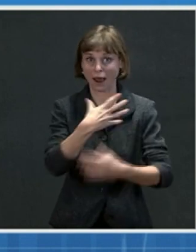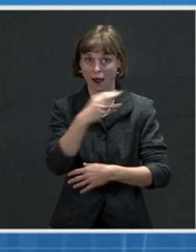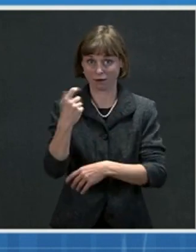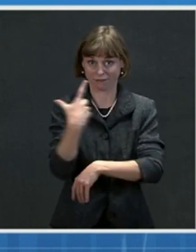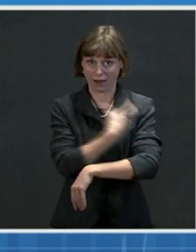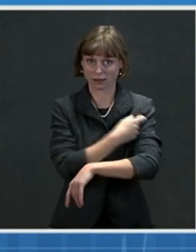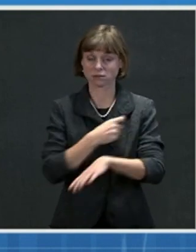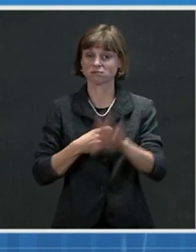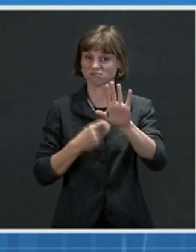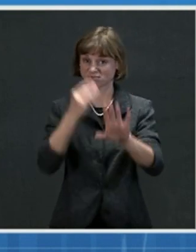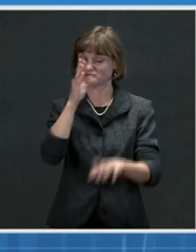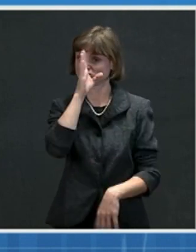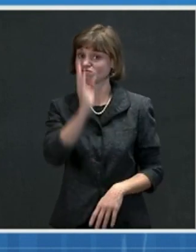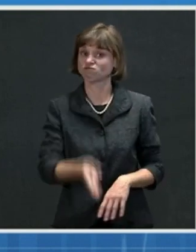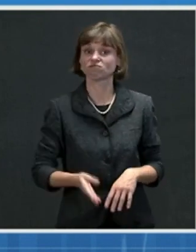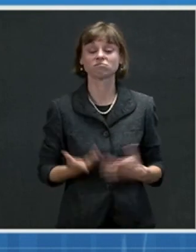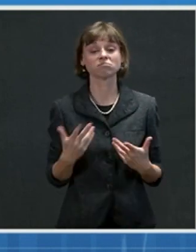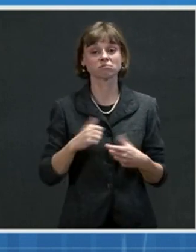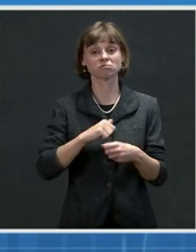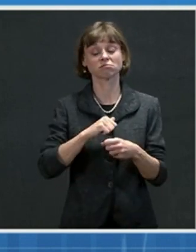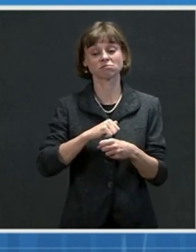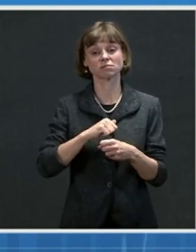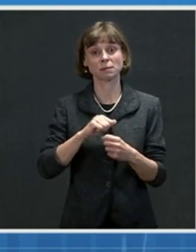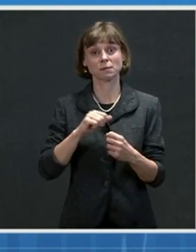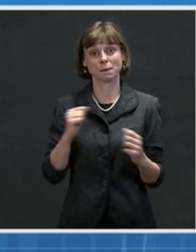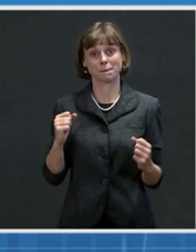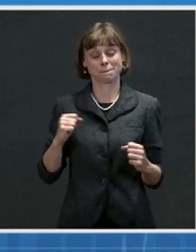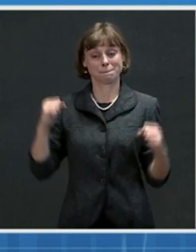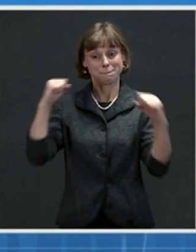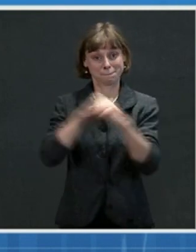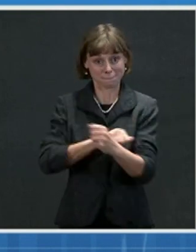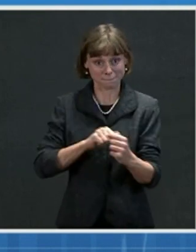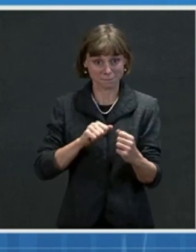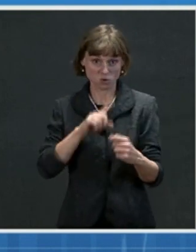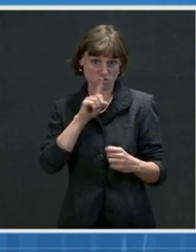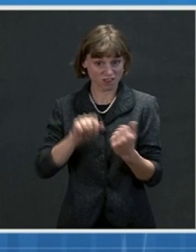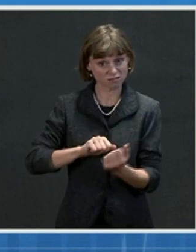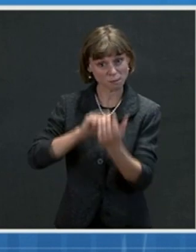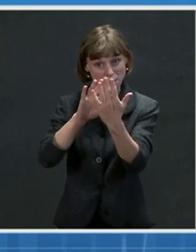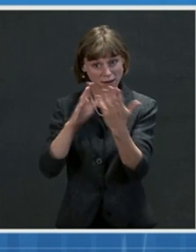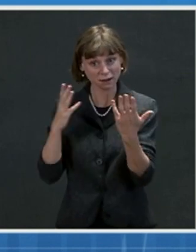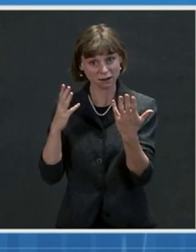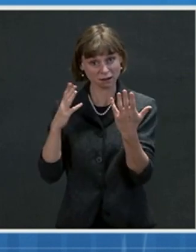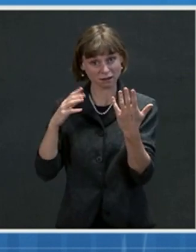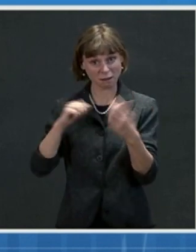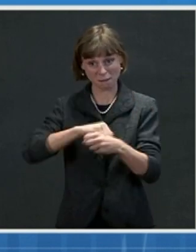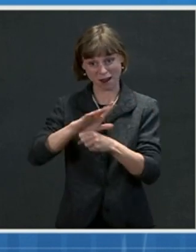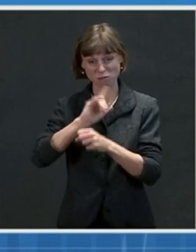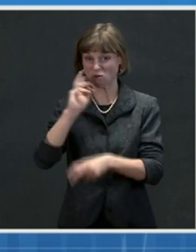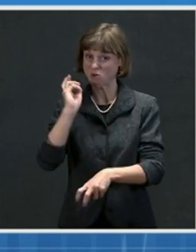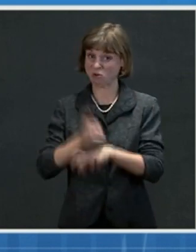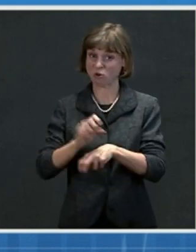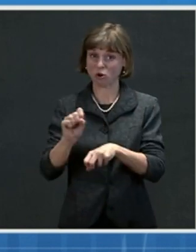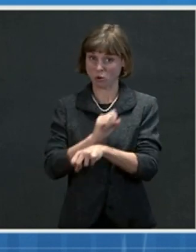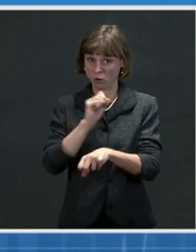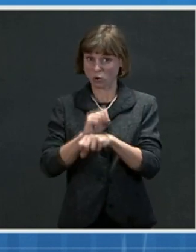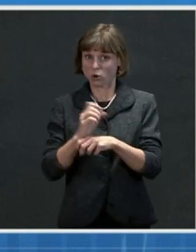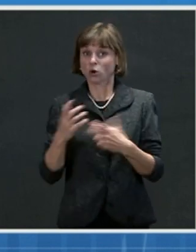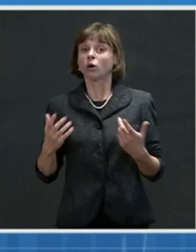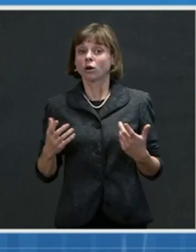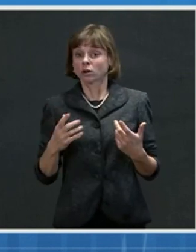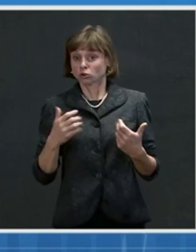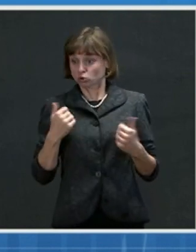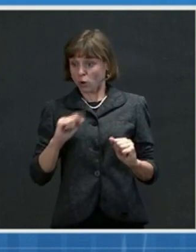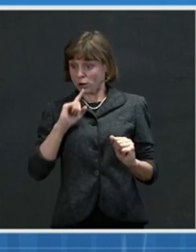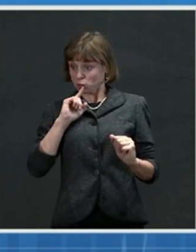no mistake about it, beating this pandemic is hard work. And beating this pandemic while making sure that everyone in every community has a fair chance to